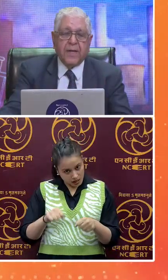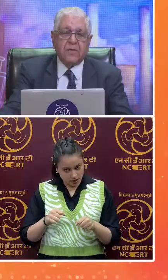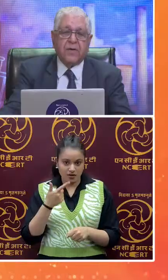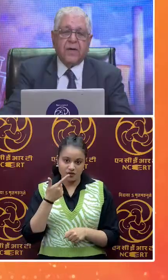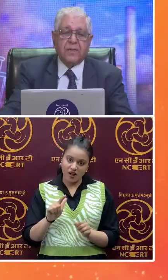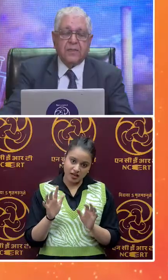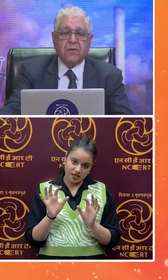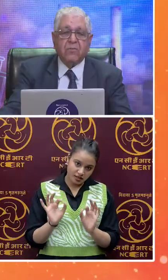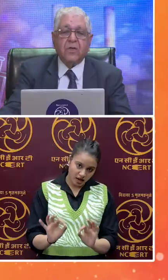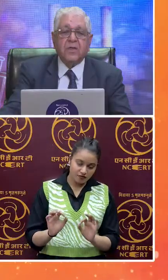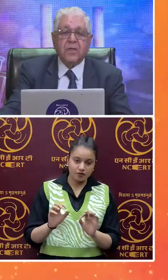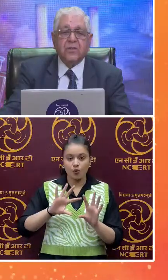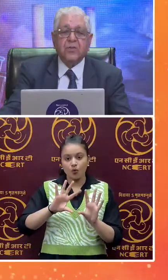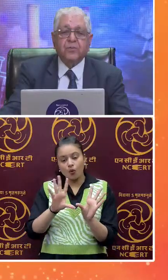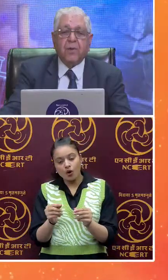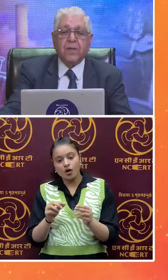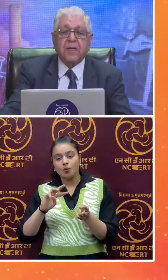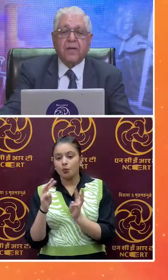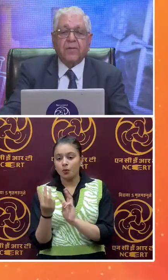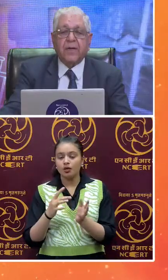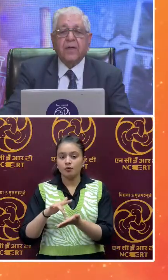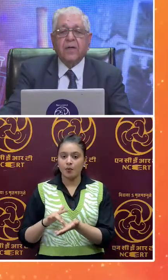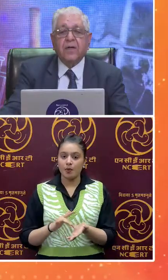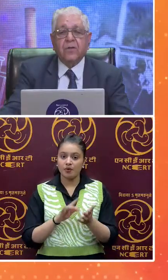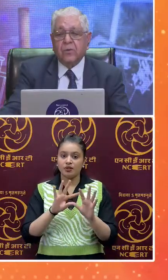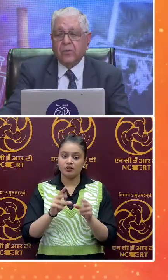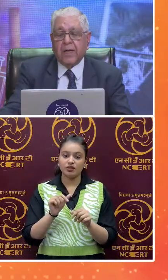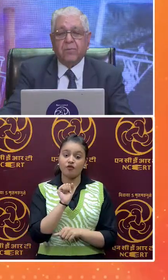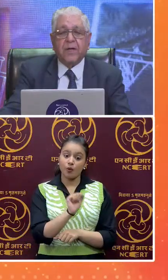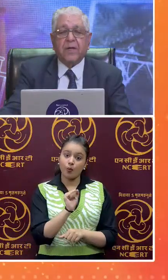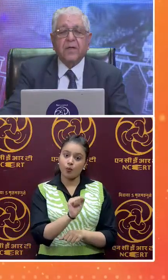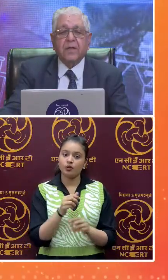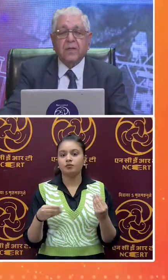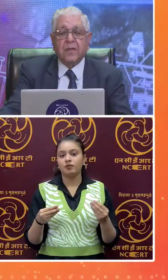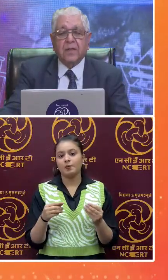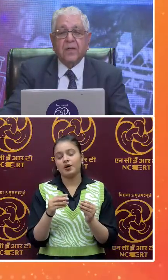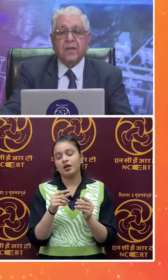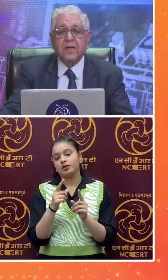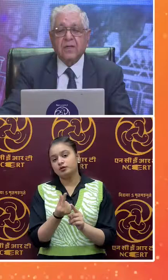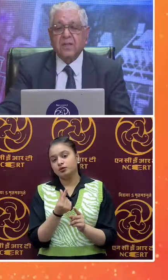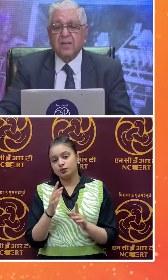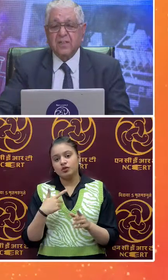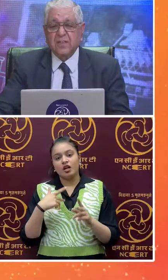the big accelerators in the world use Bhabha scattering to calibrate